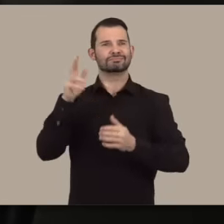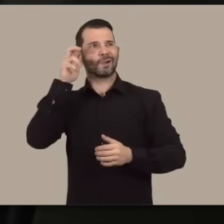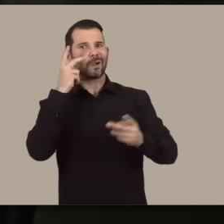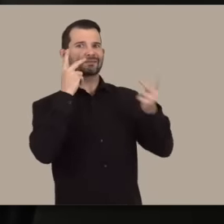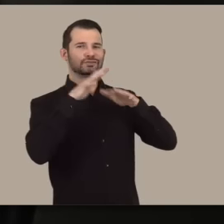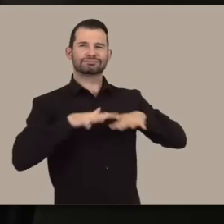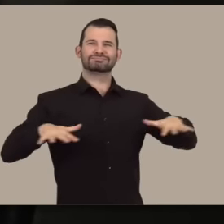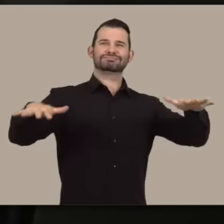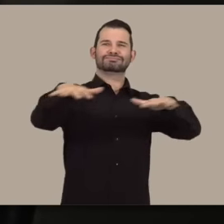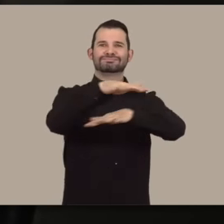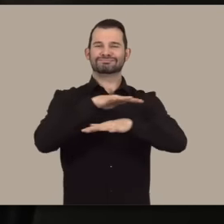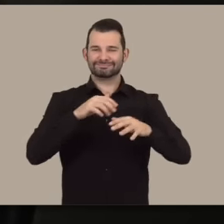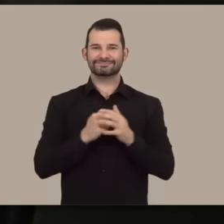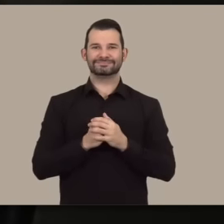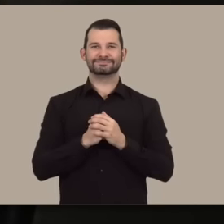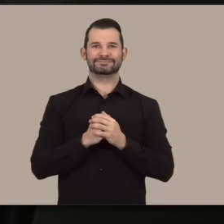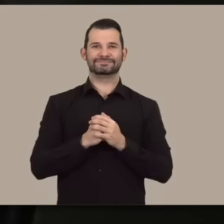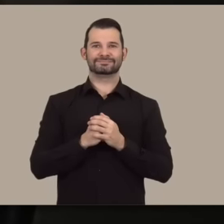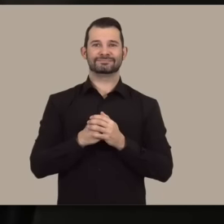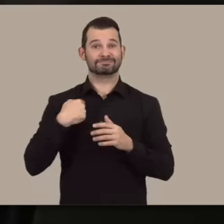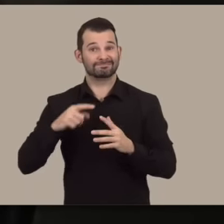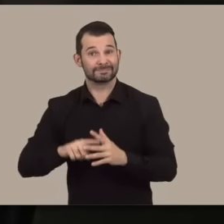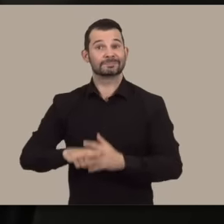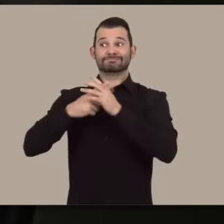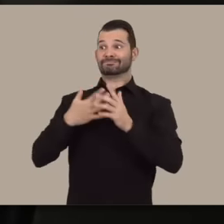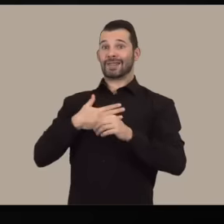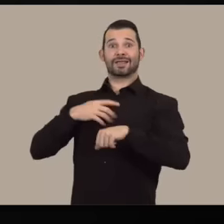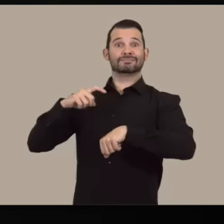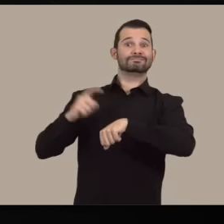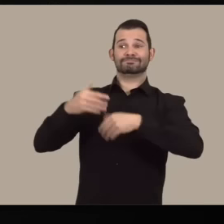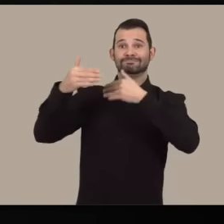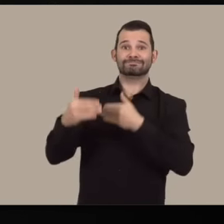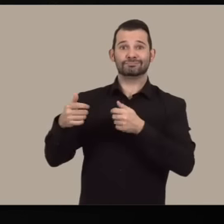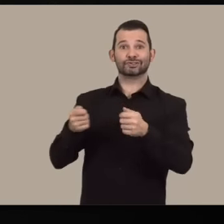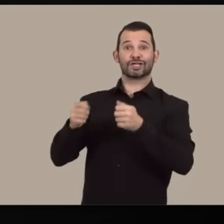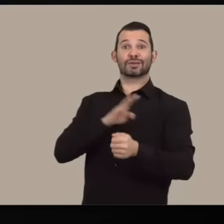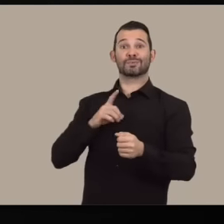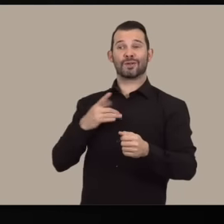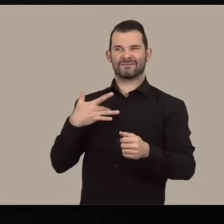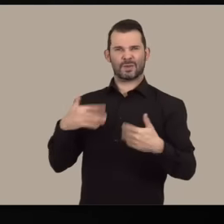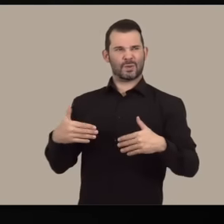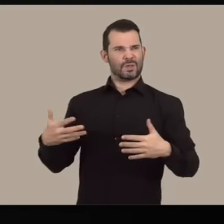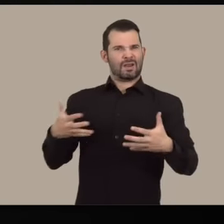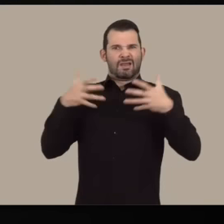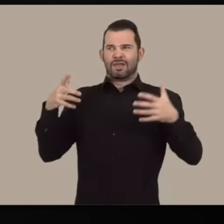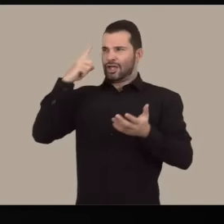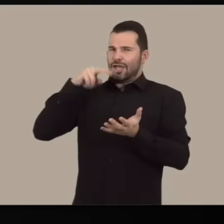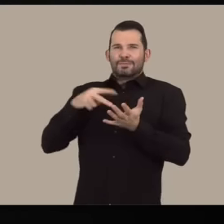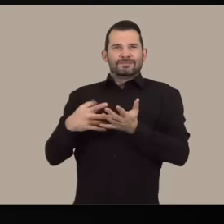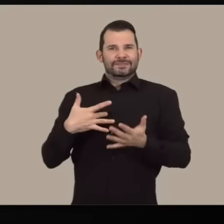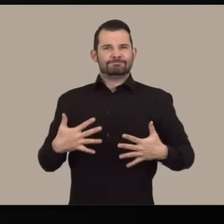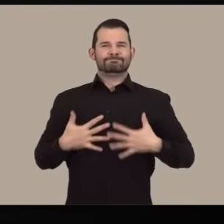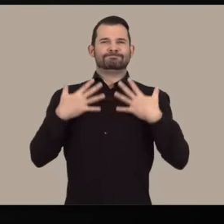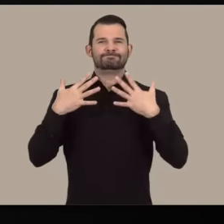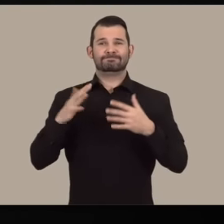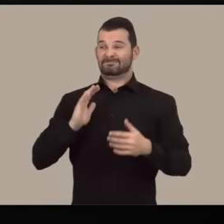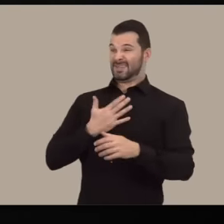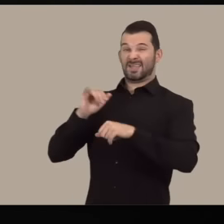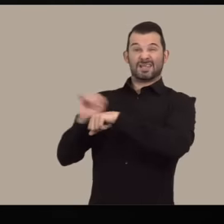and international audiovisual landscape. I begin my terms as chair of the board with a great sense of purpose.